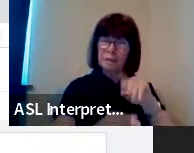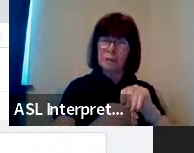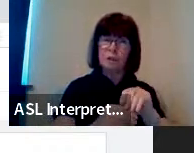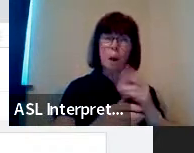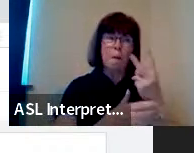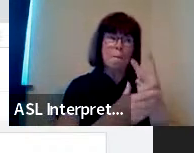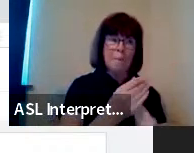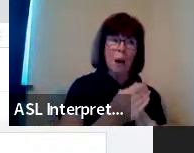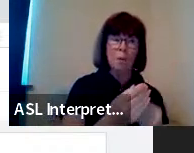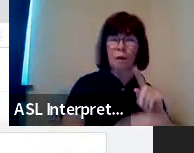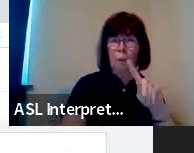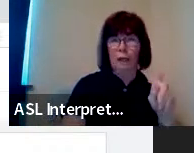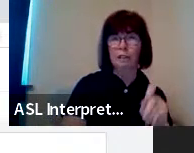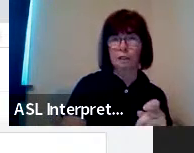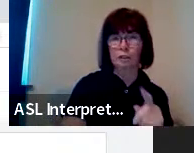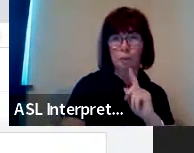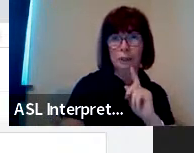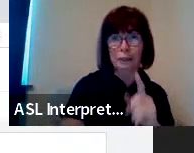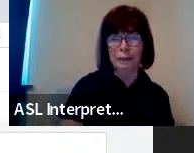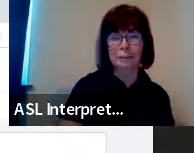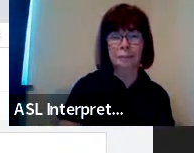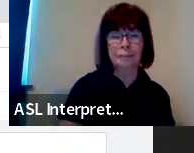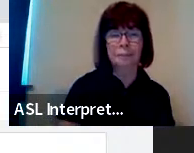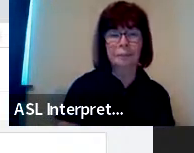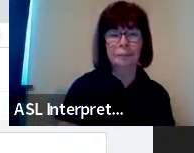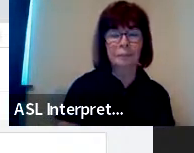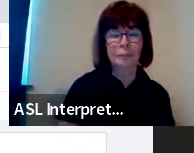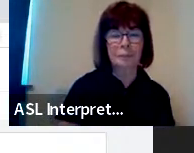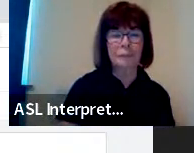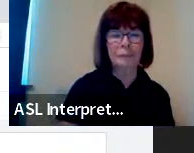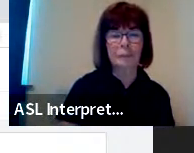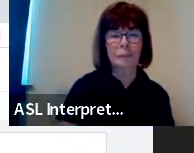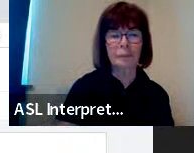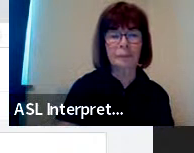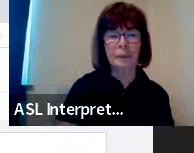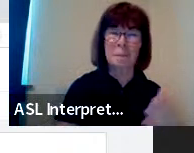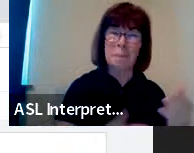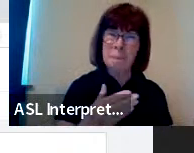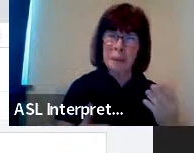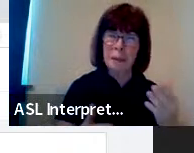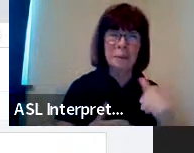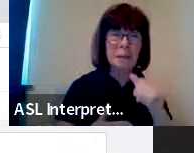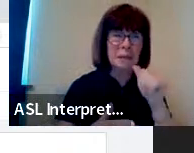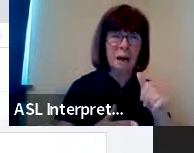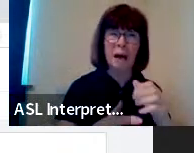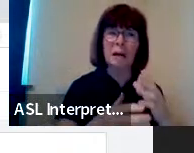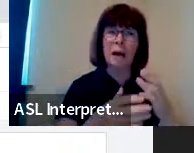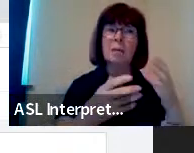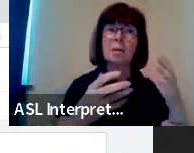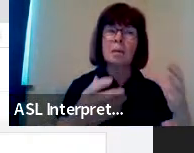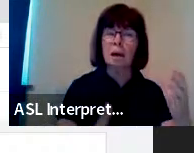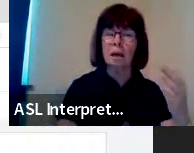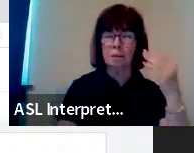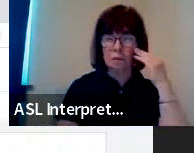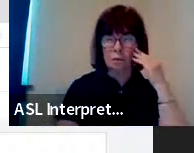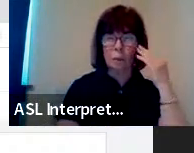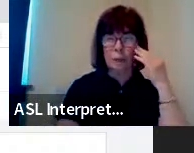questions, it sounds like. Sounds like maybe not a lot of awareness, and also